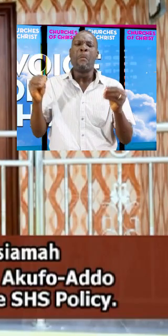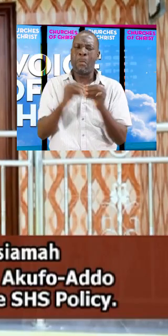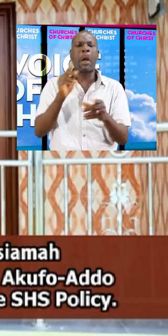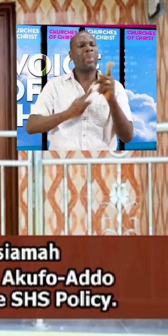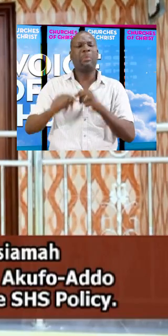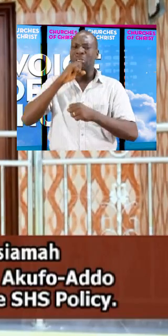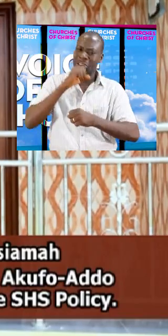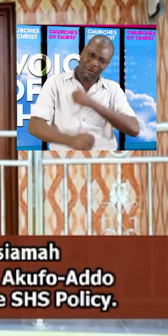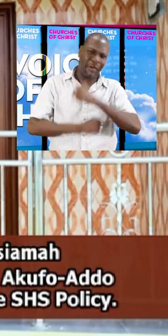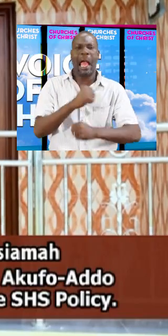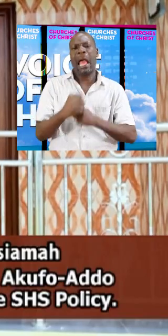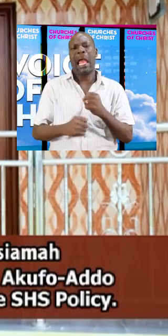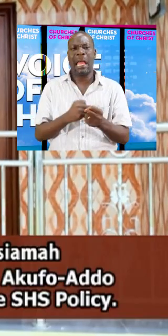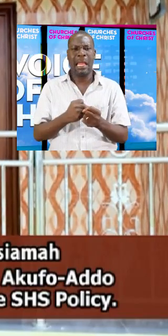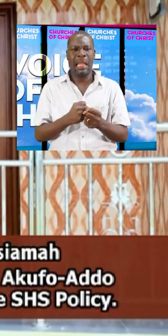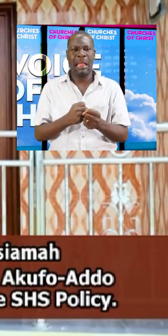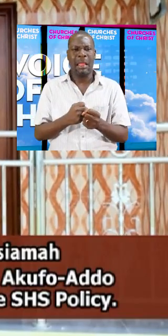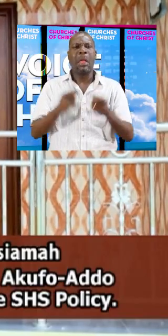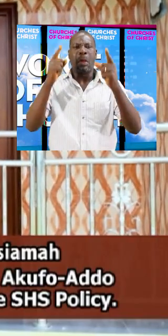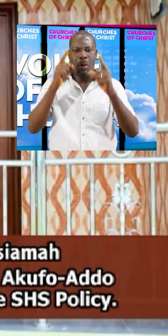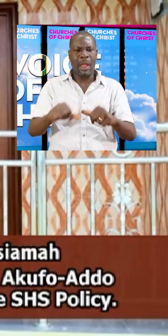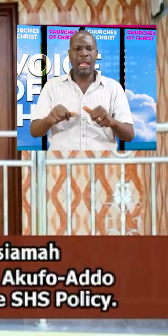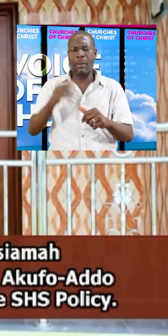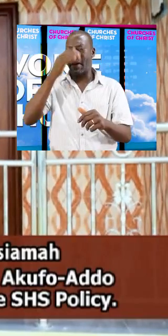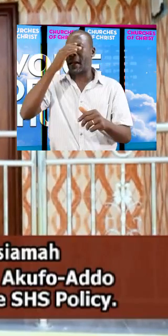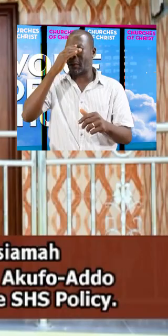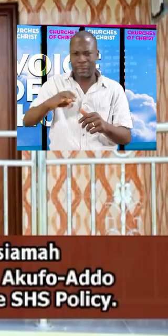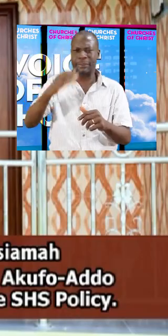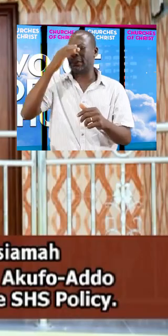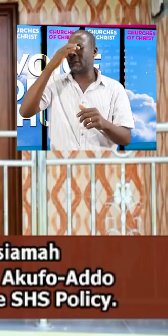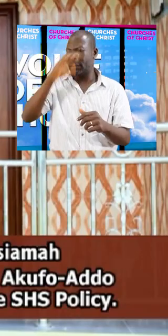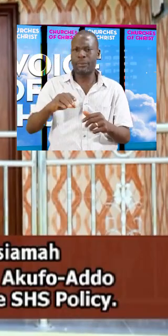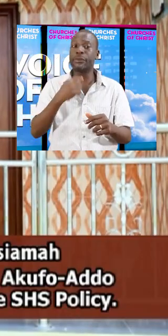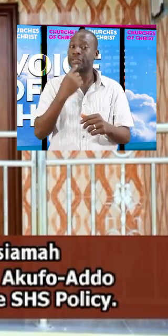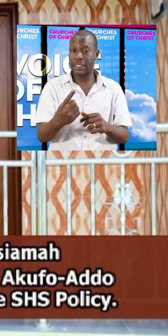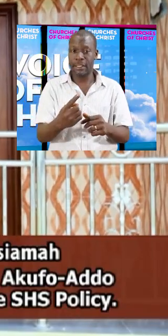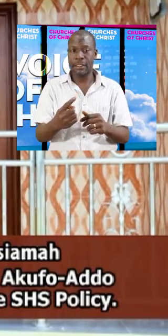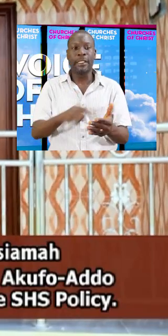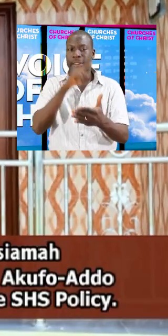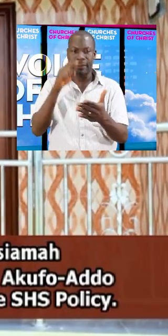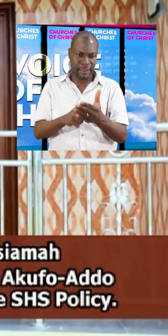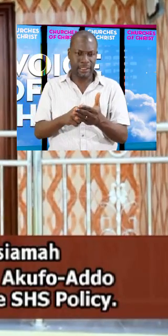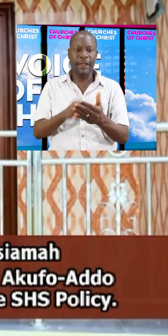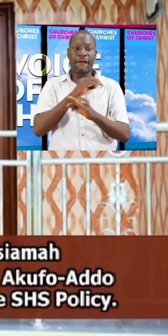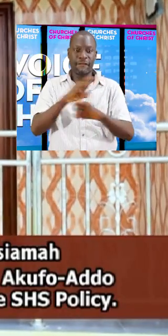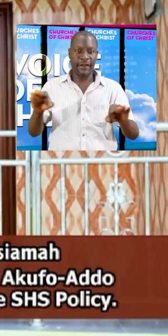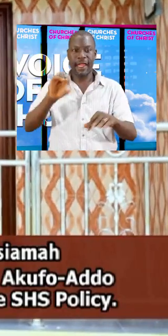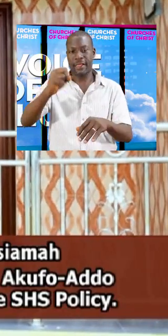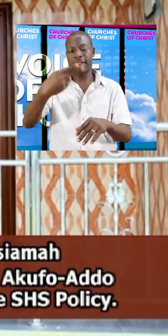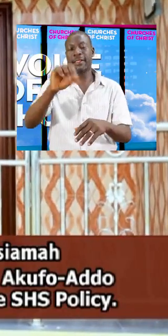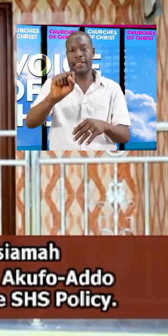apini se yetumi ko corruption yi a me ka kira wo se this free